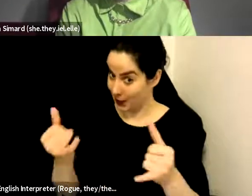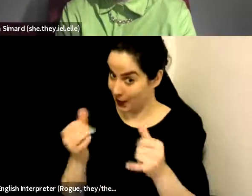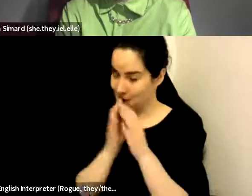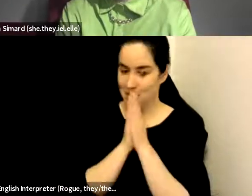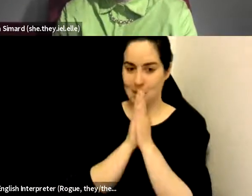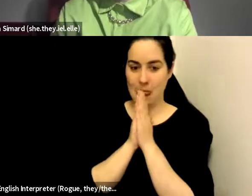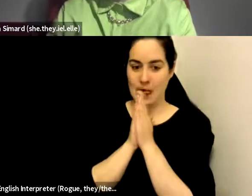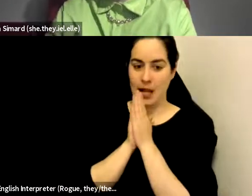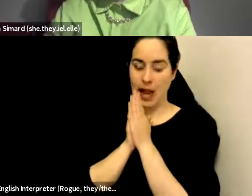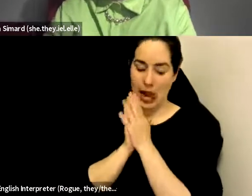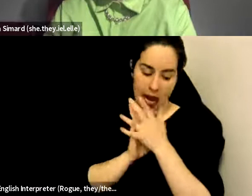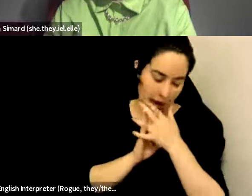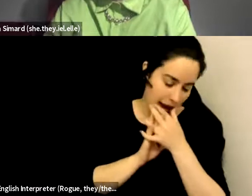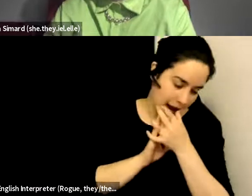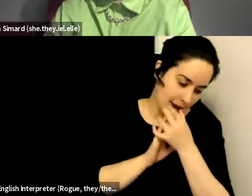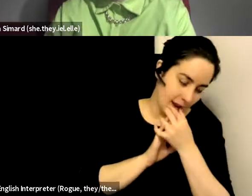really trying to